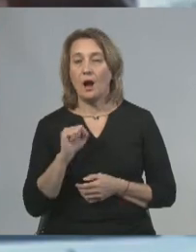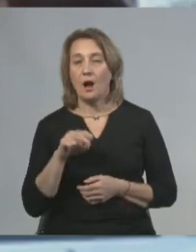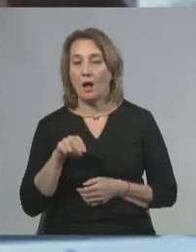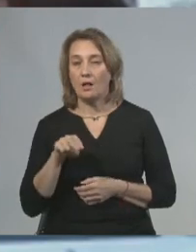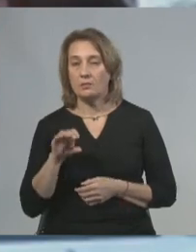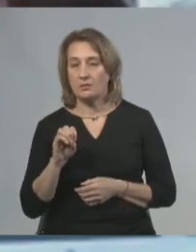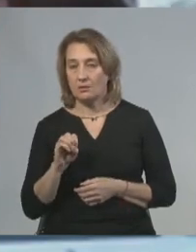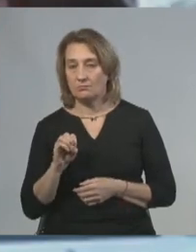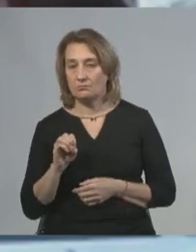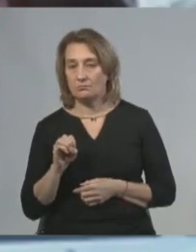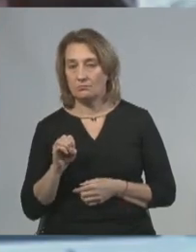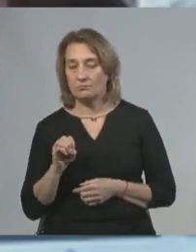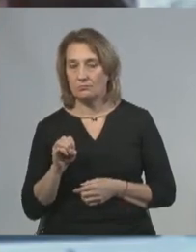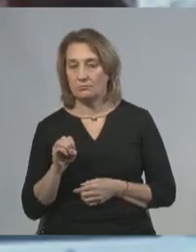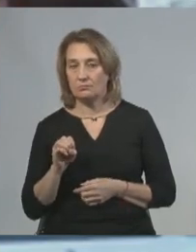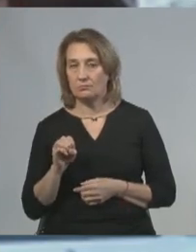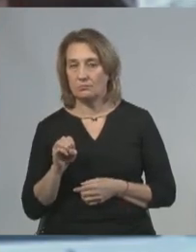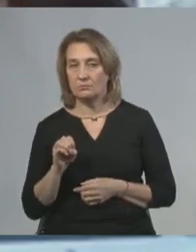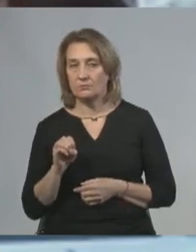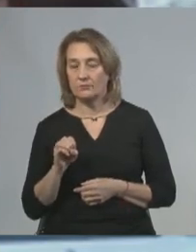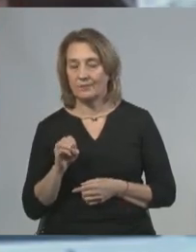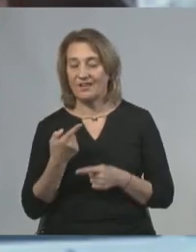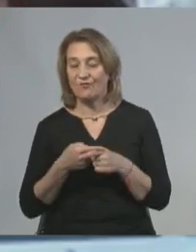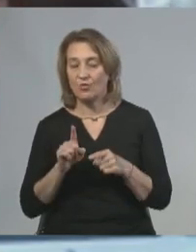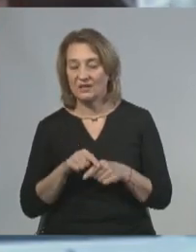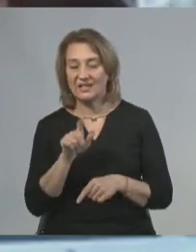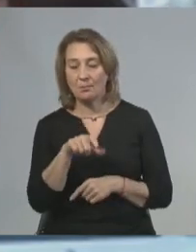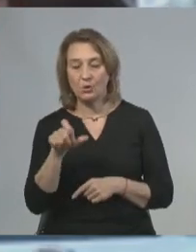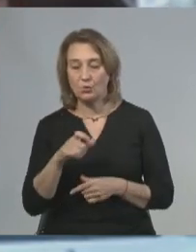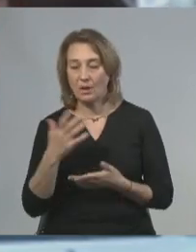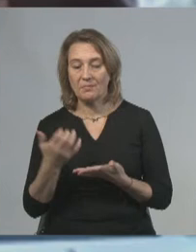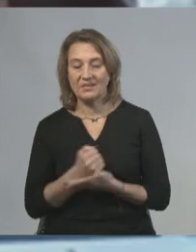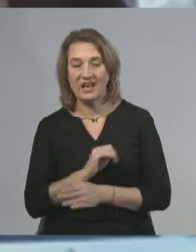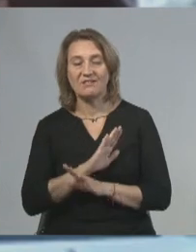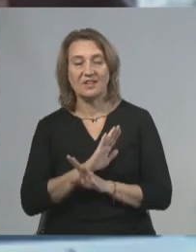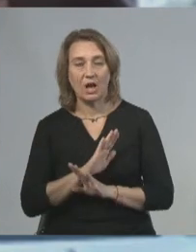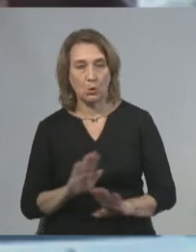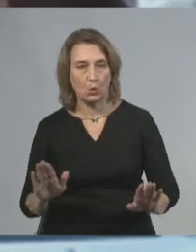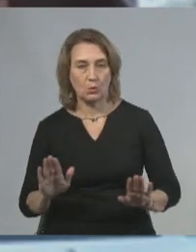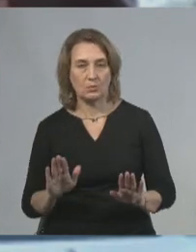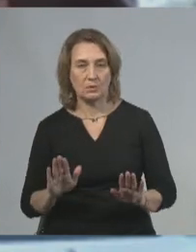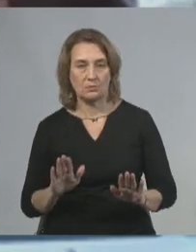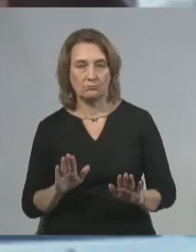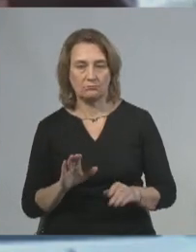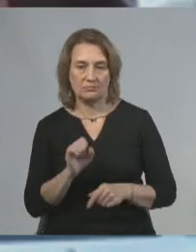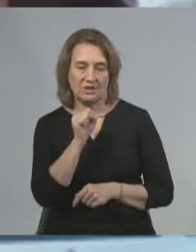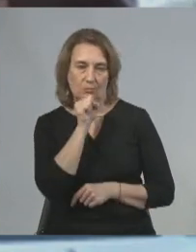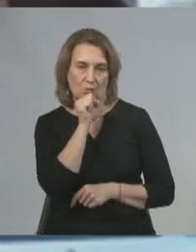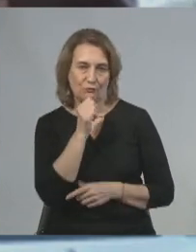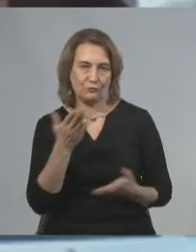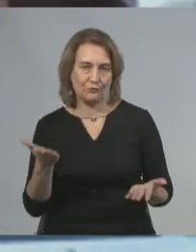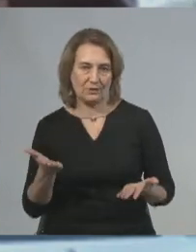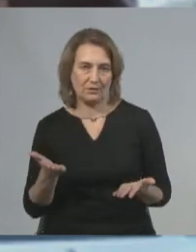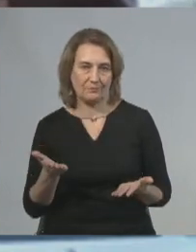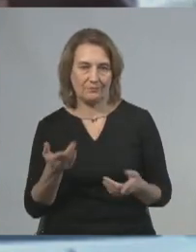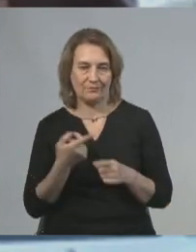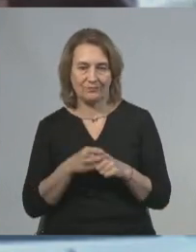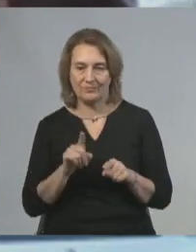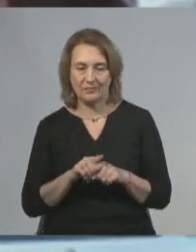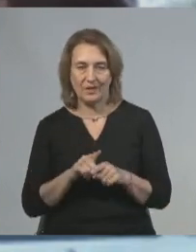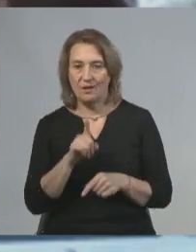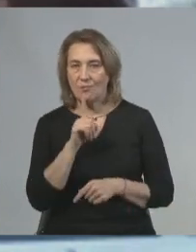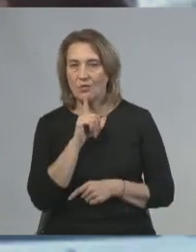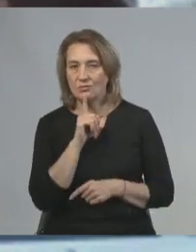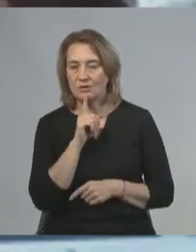certain level and they said okay this is not we made we opened the public space for you but now please